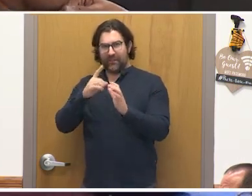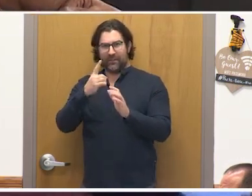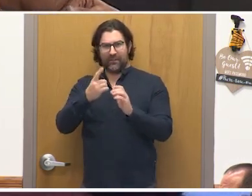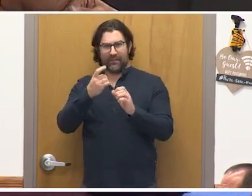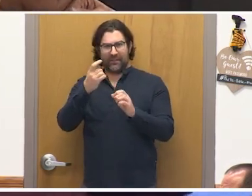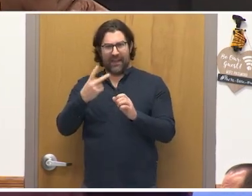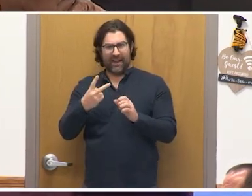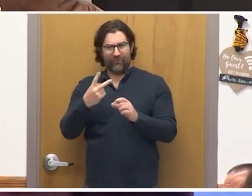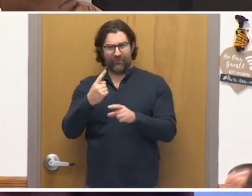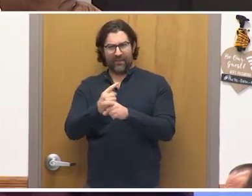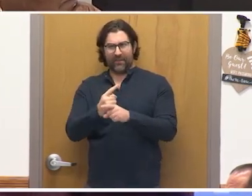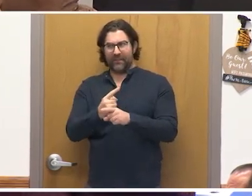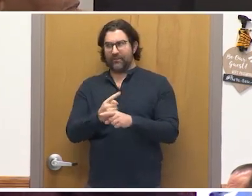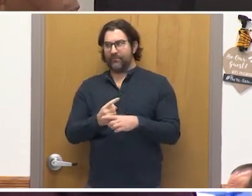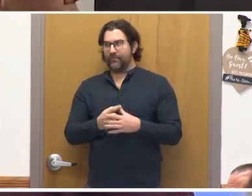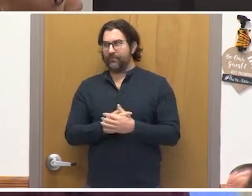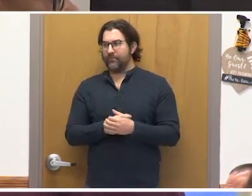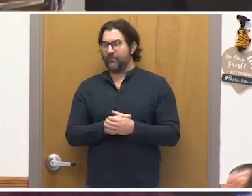and a half, right?